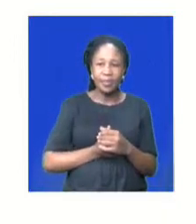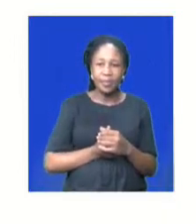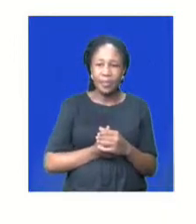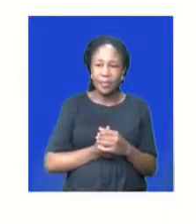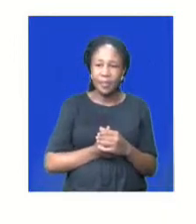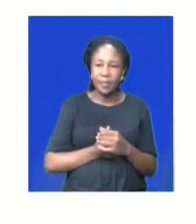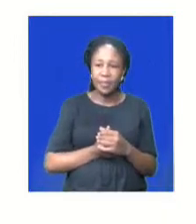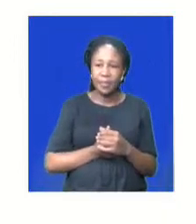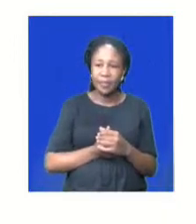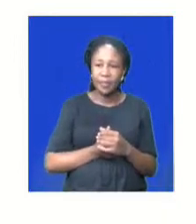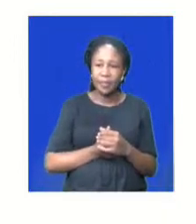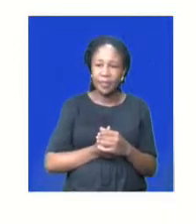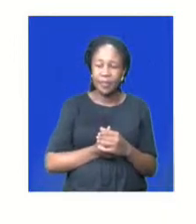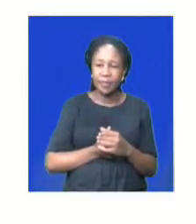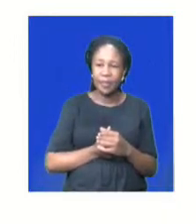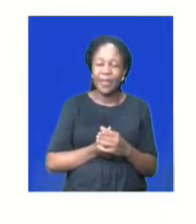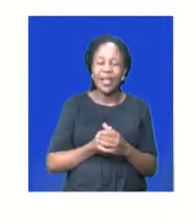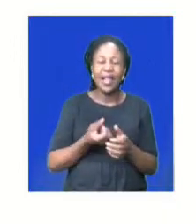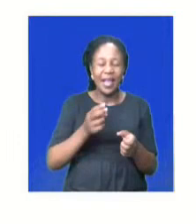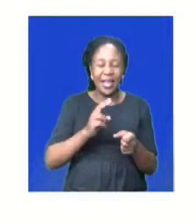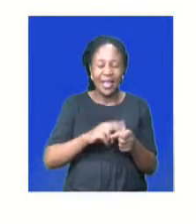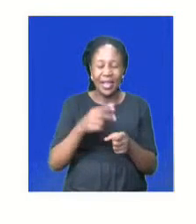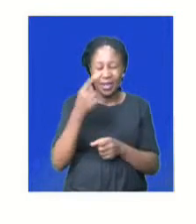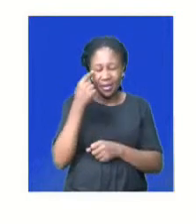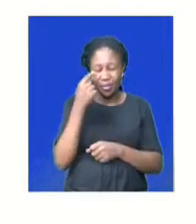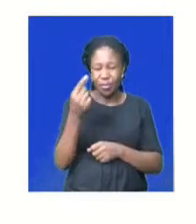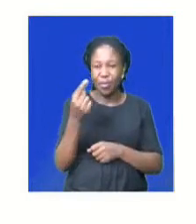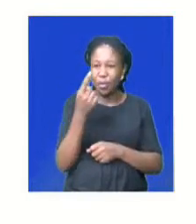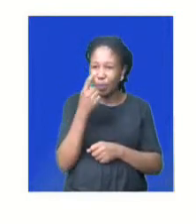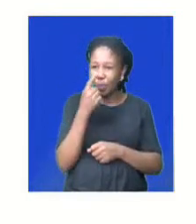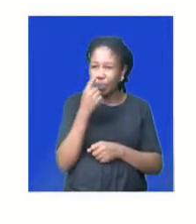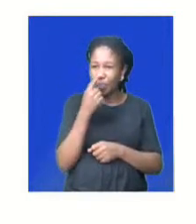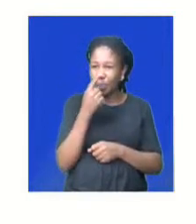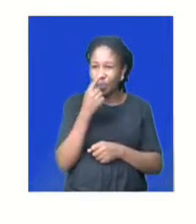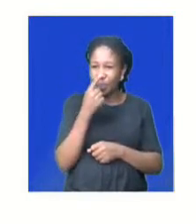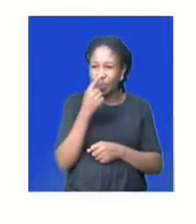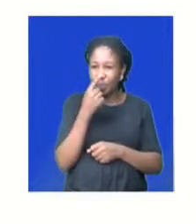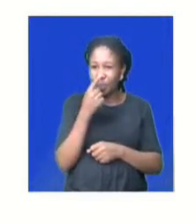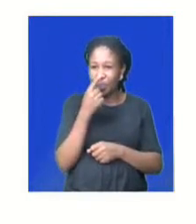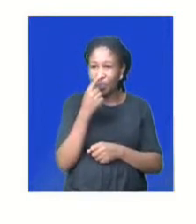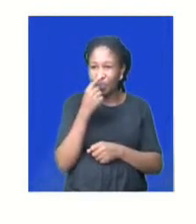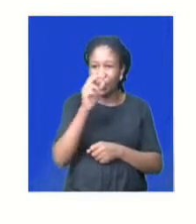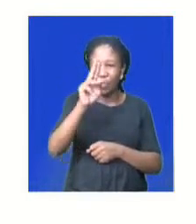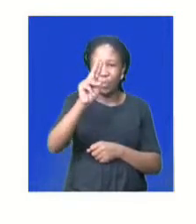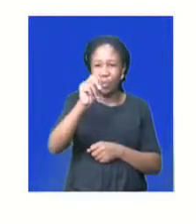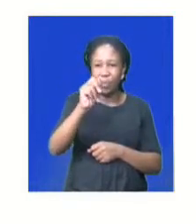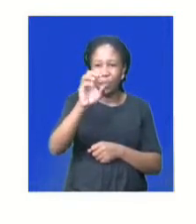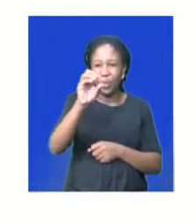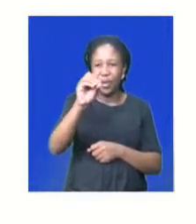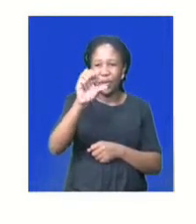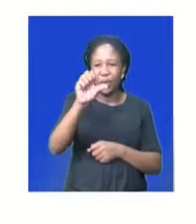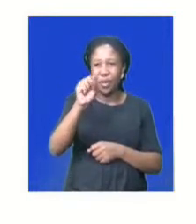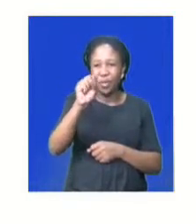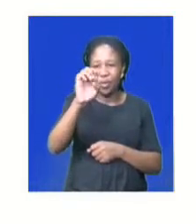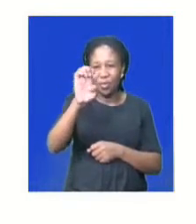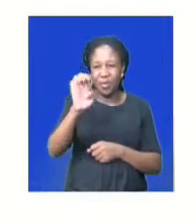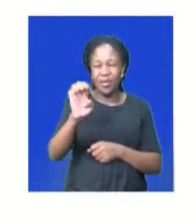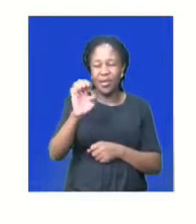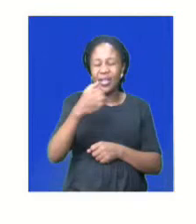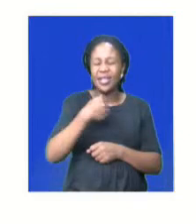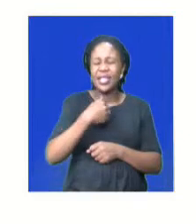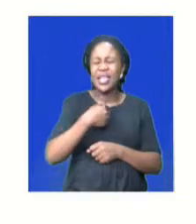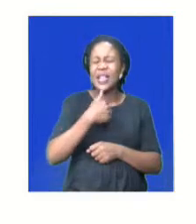body. What is this? This is the nose. What do we use the nose